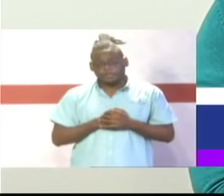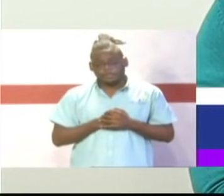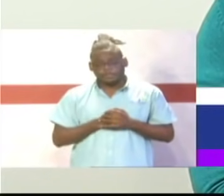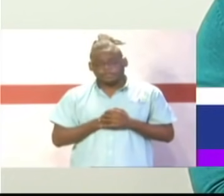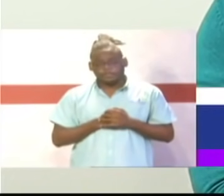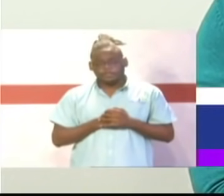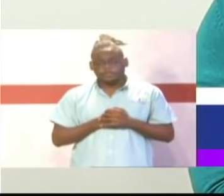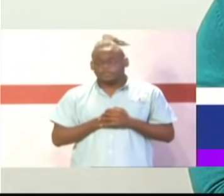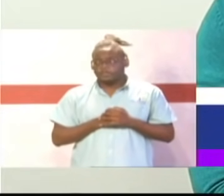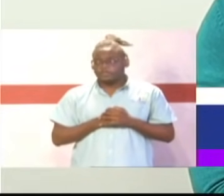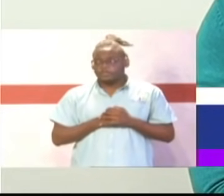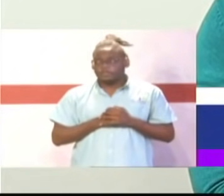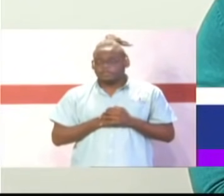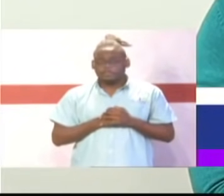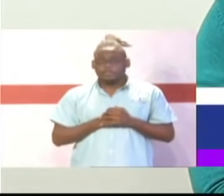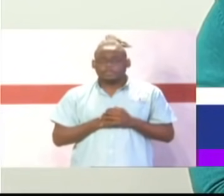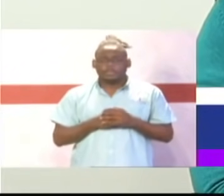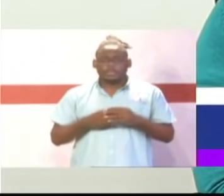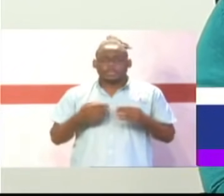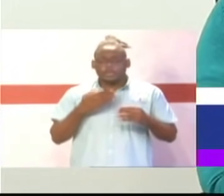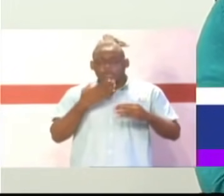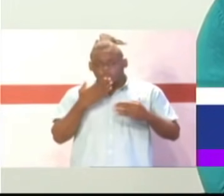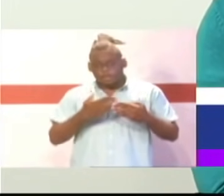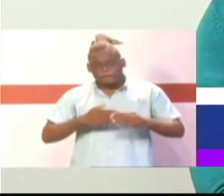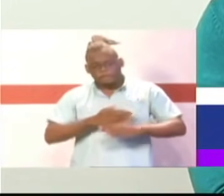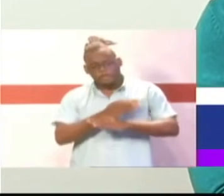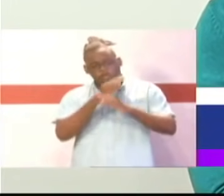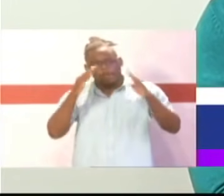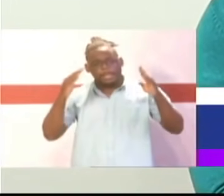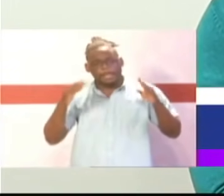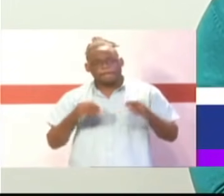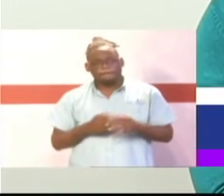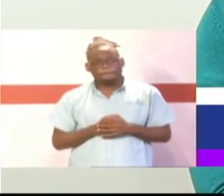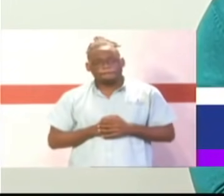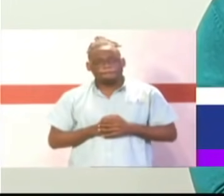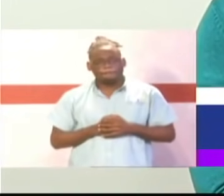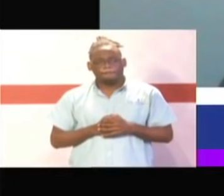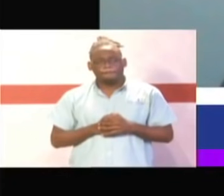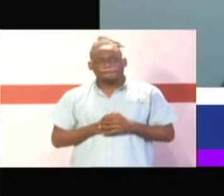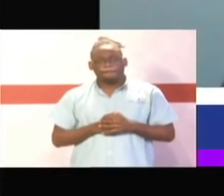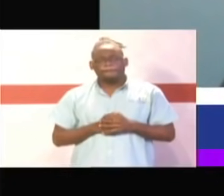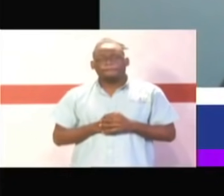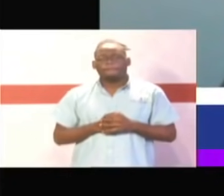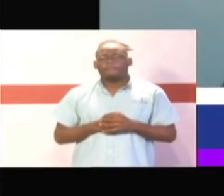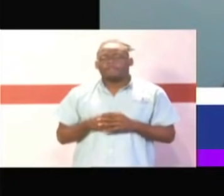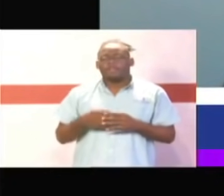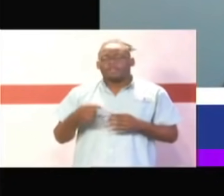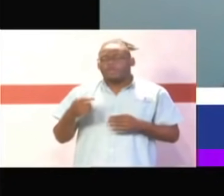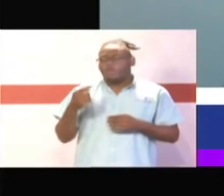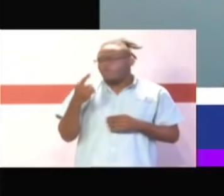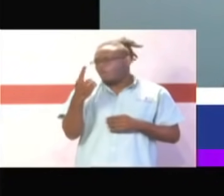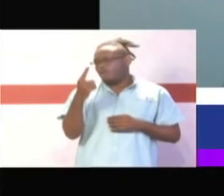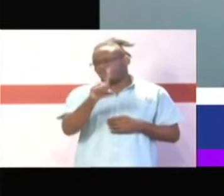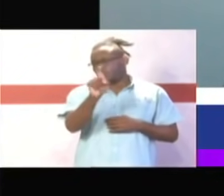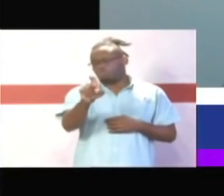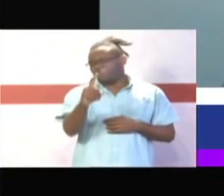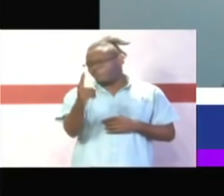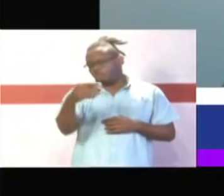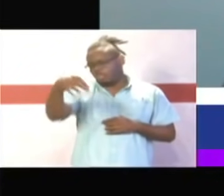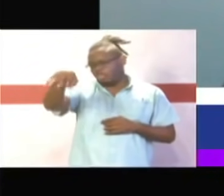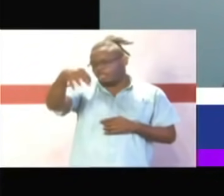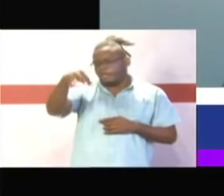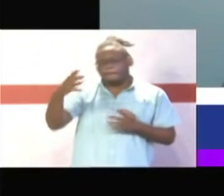Good morning, Terry and Brown Campbell from TTT News. I only have one question. I'd like to get some figures